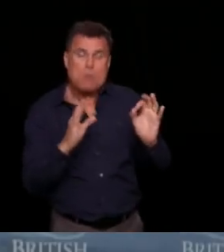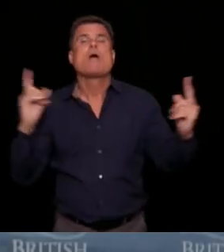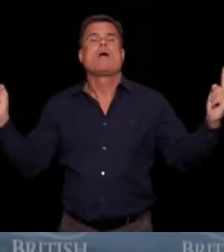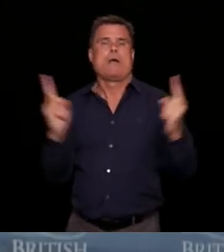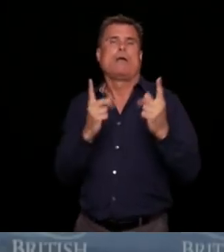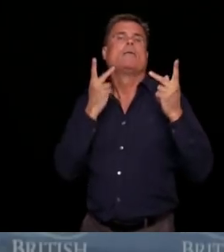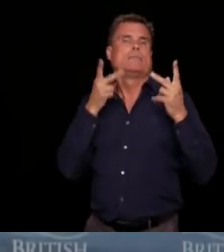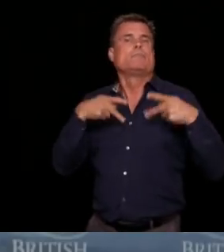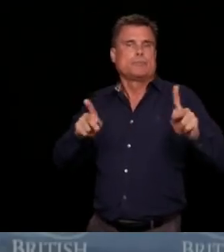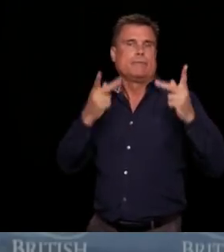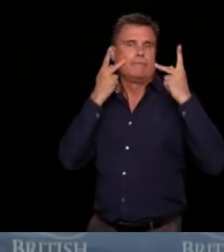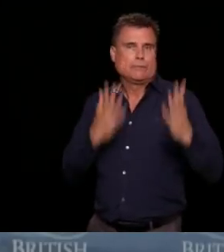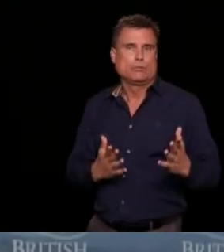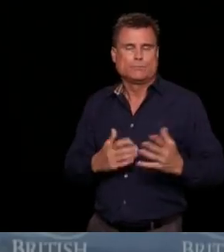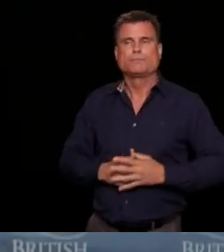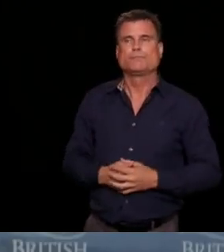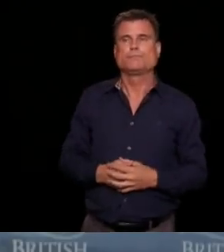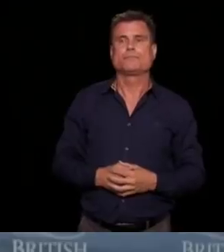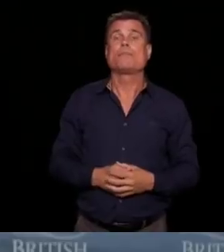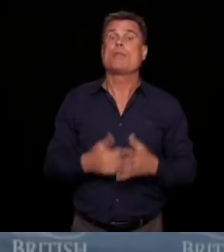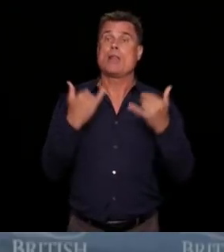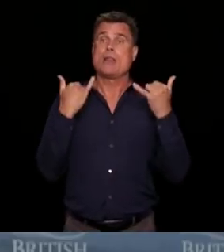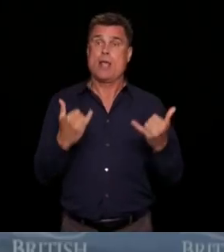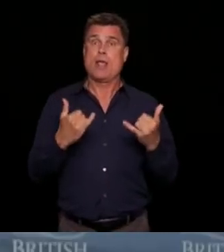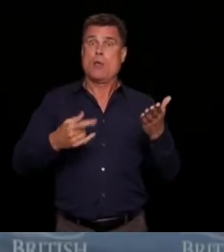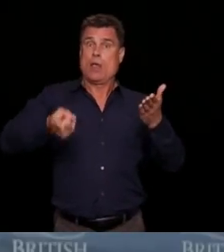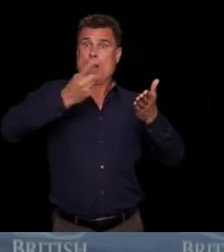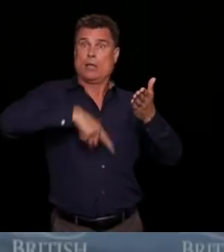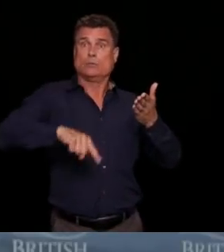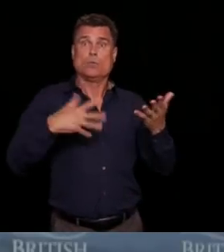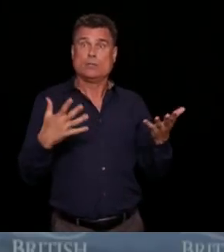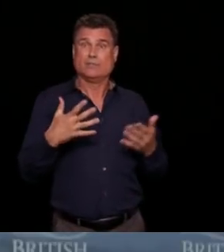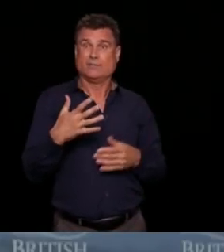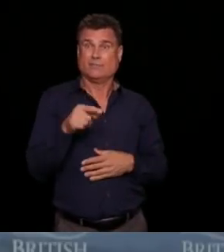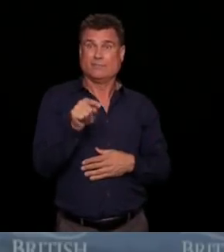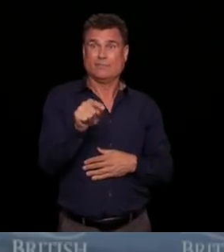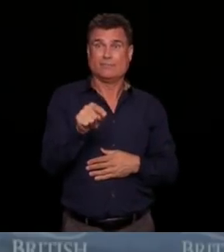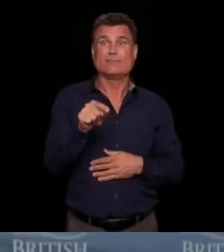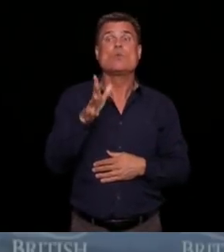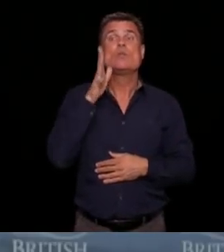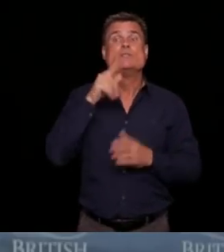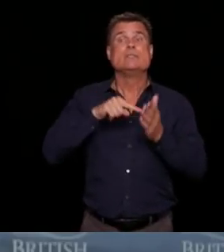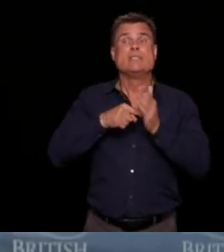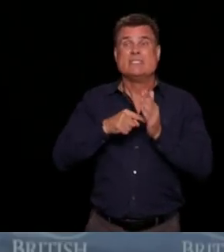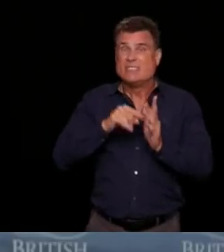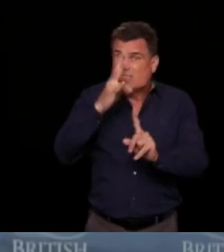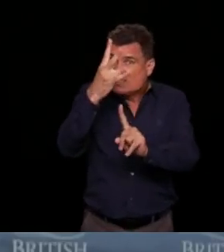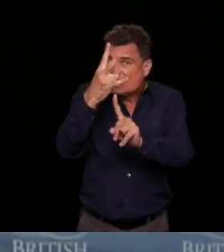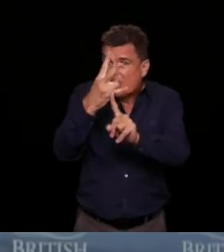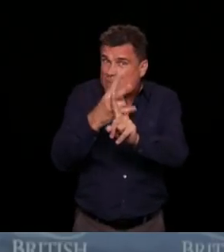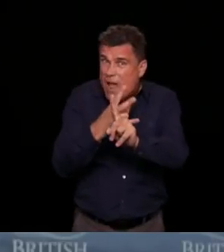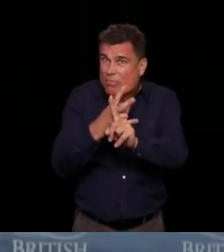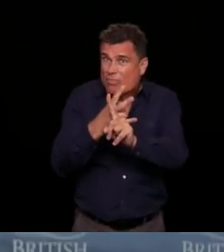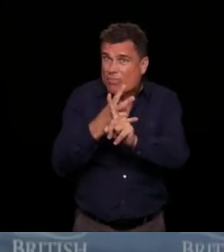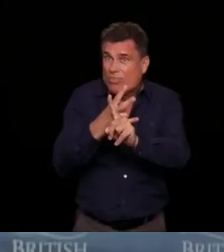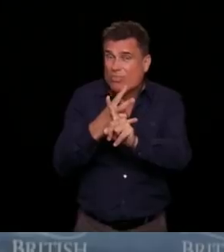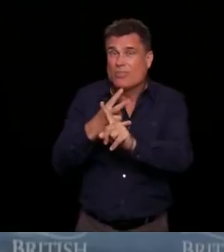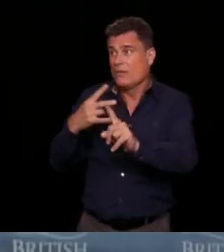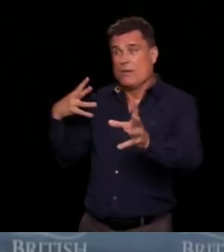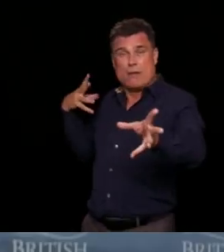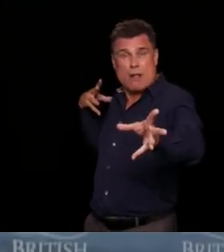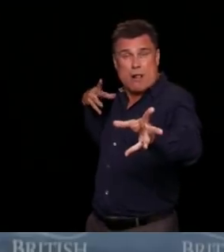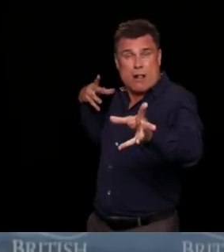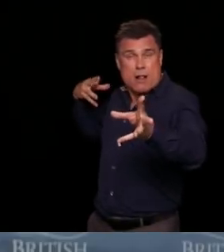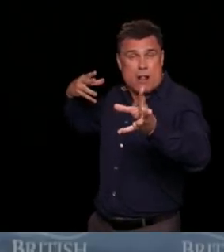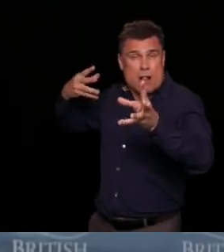that it's been a long time. Next week, it'll be 7 months since we started providing these briefings. It's been a long time since we